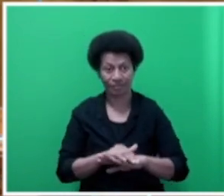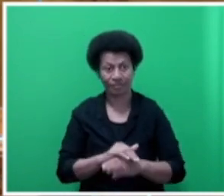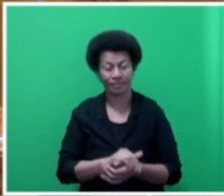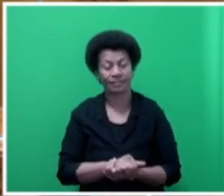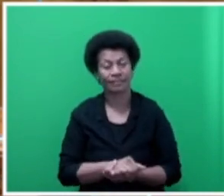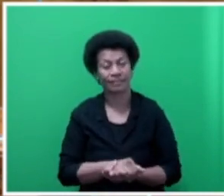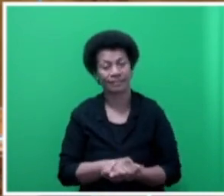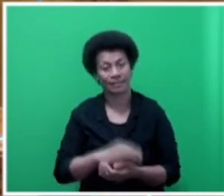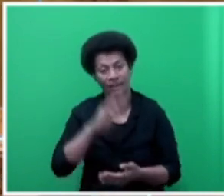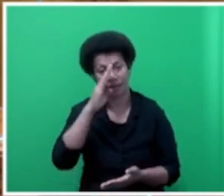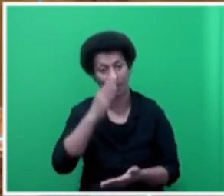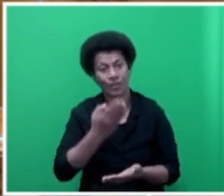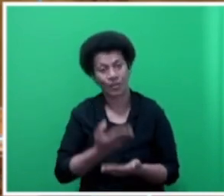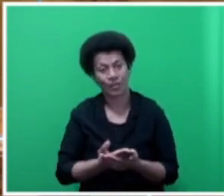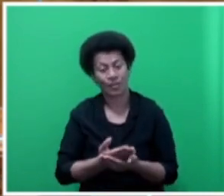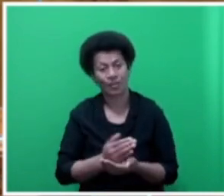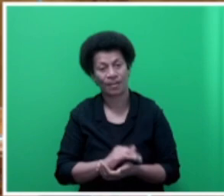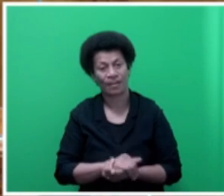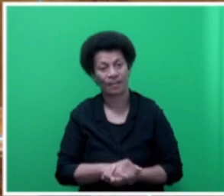I hope